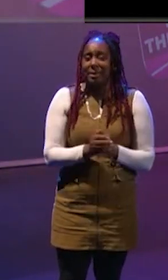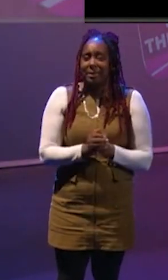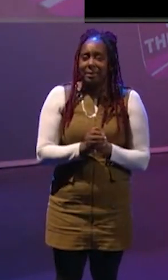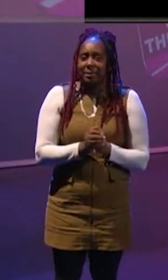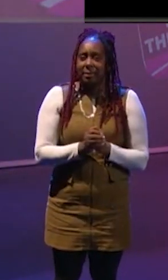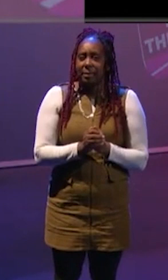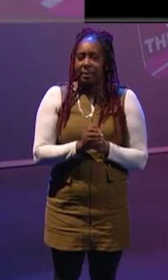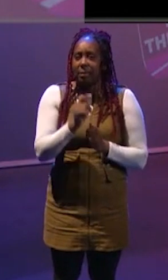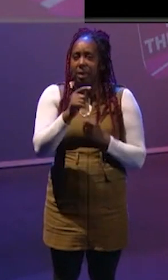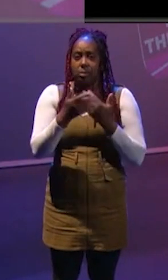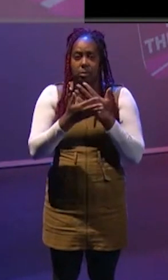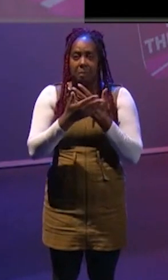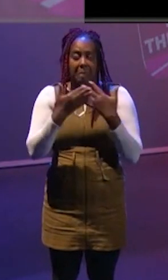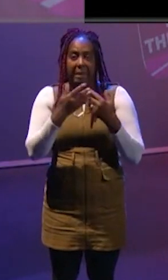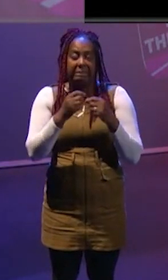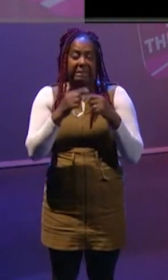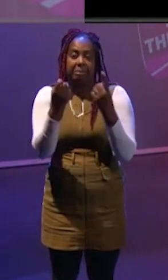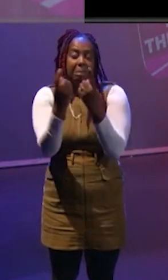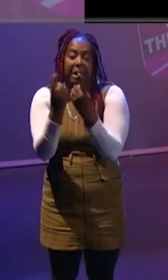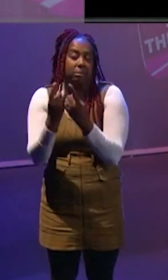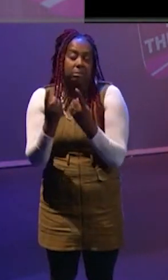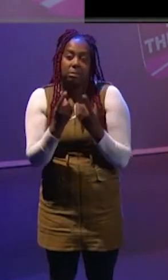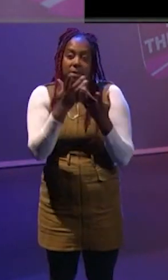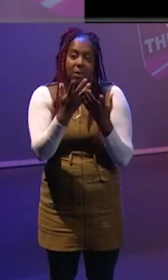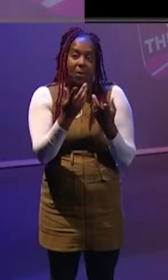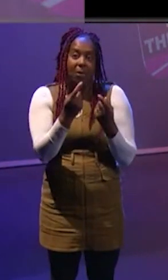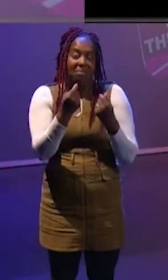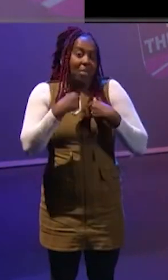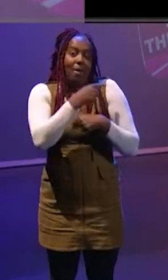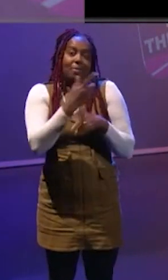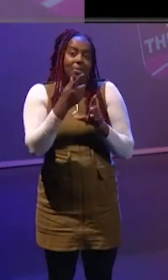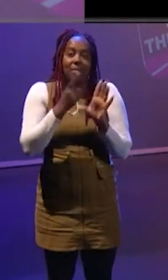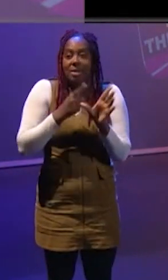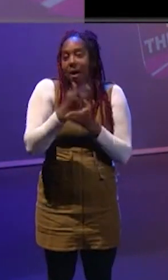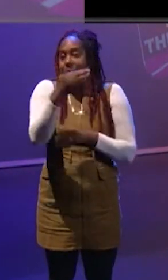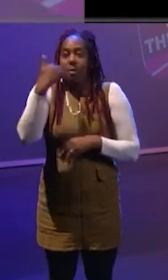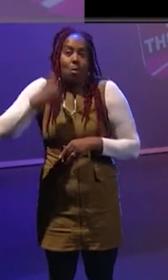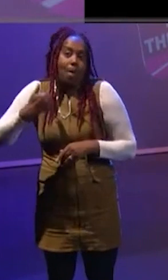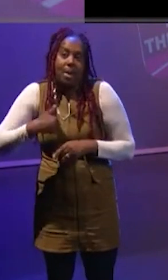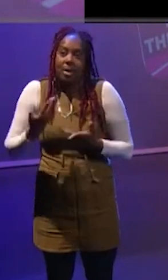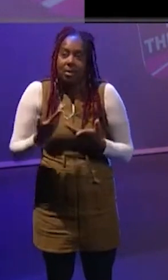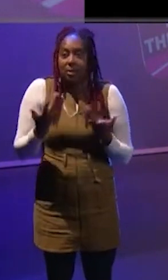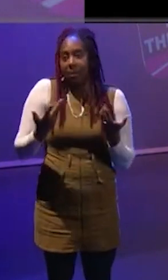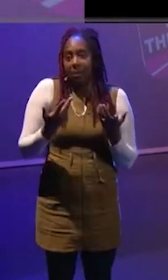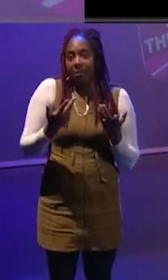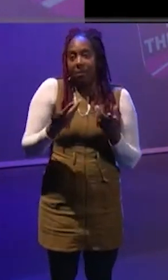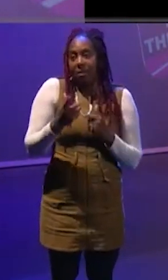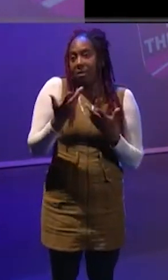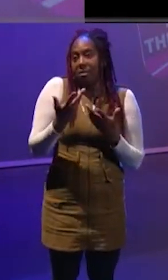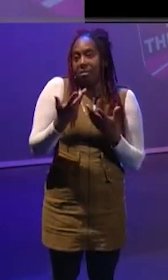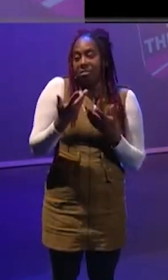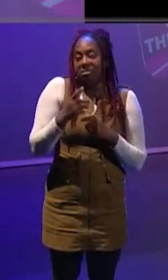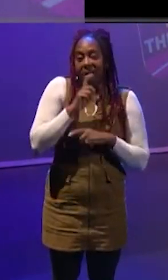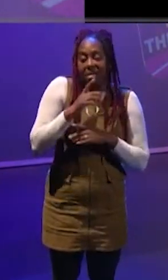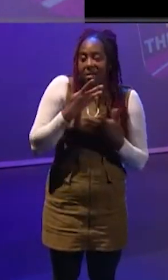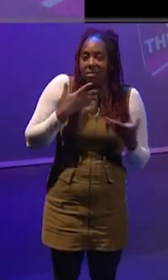But it comes from so many different things. And I know that, you know, for me, it comes from being young. It comes from being a woman. It comes from being a woman of color, and not feeling